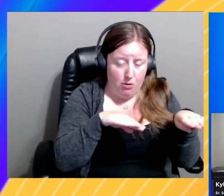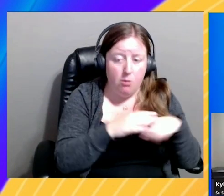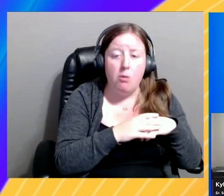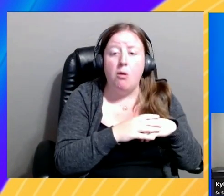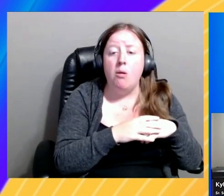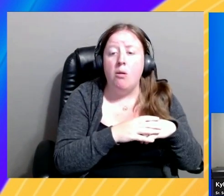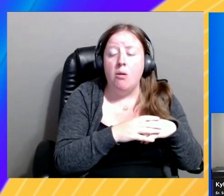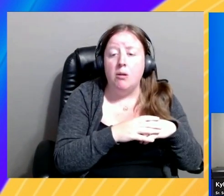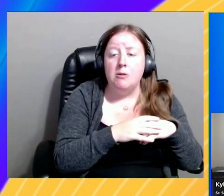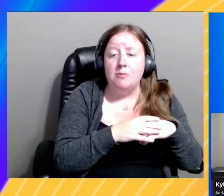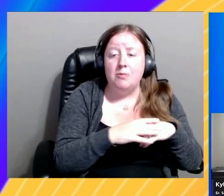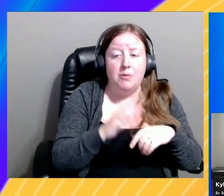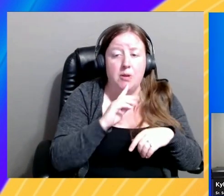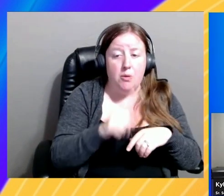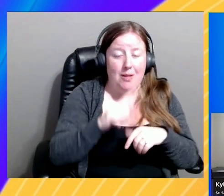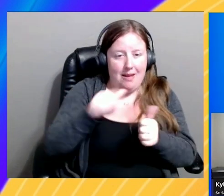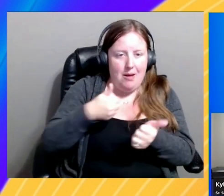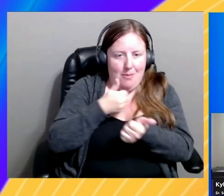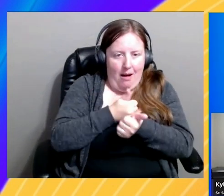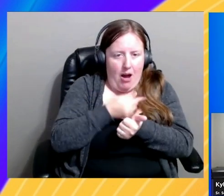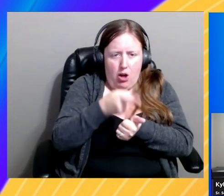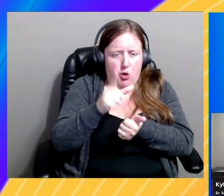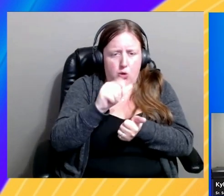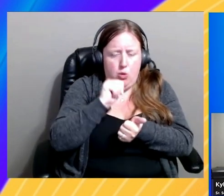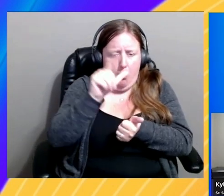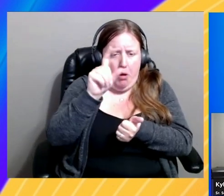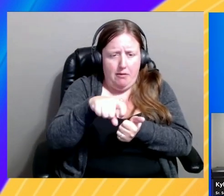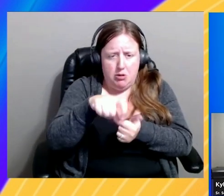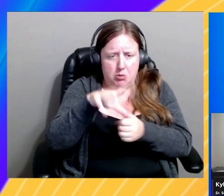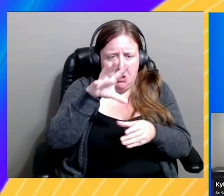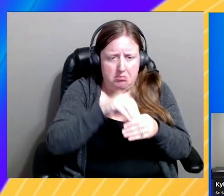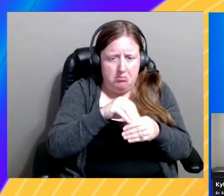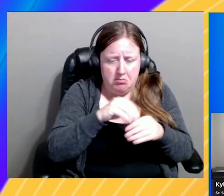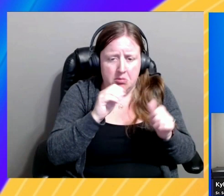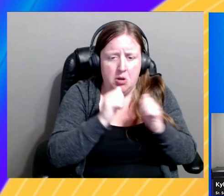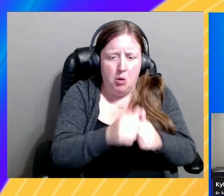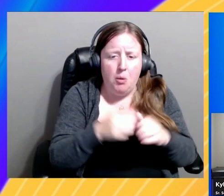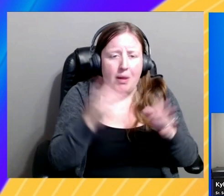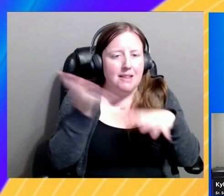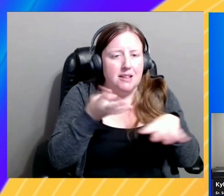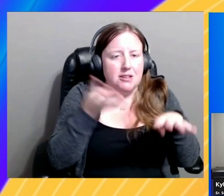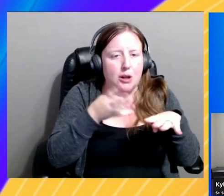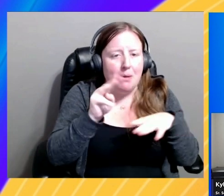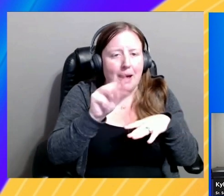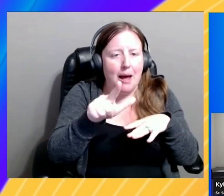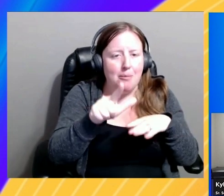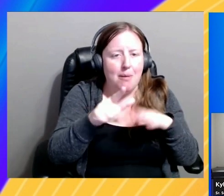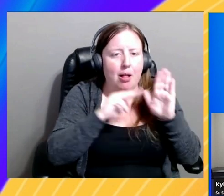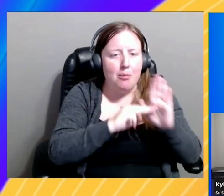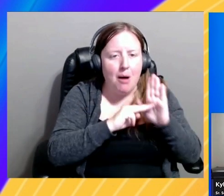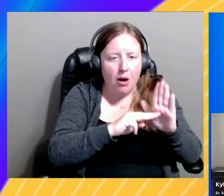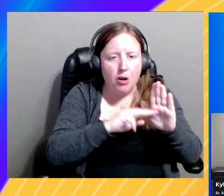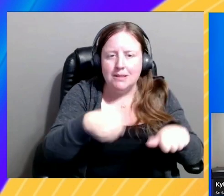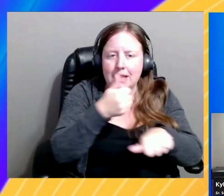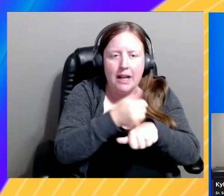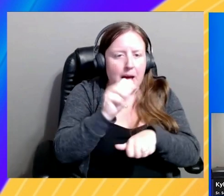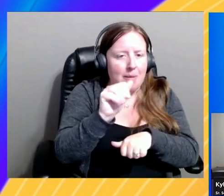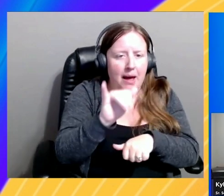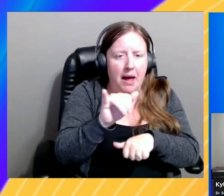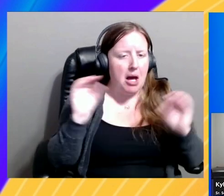the scenes, you don't have to do anything about, training ML models or setting up AI or anything like